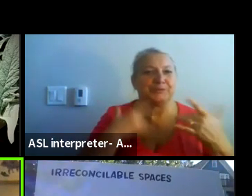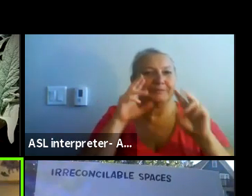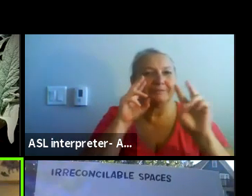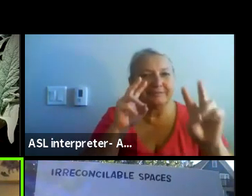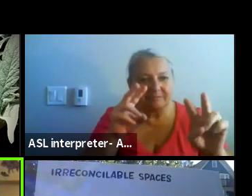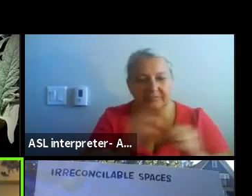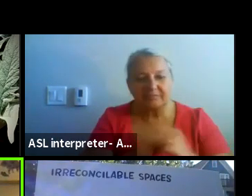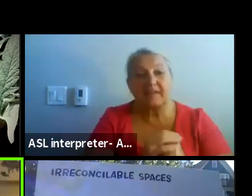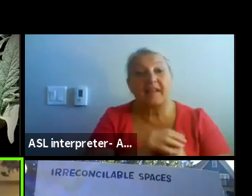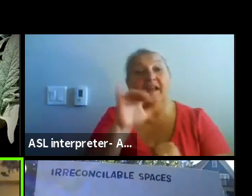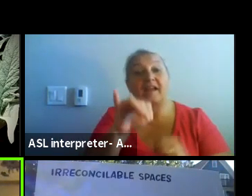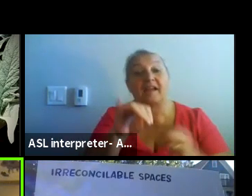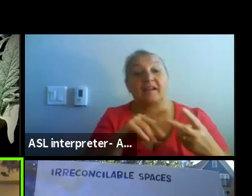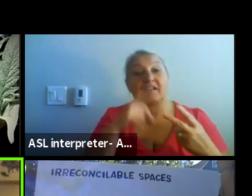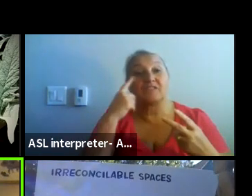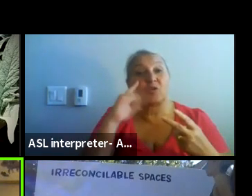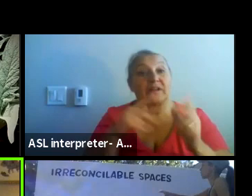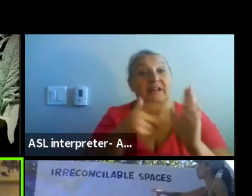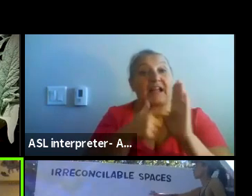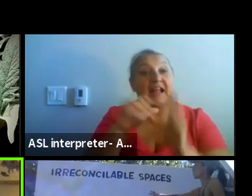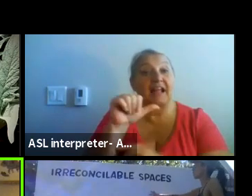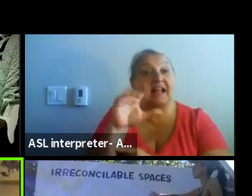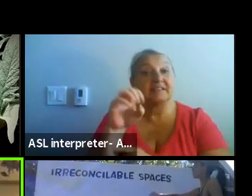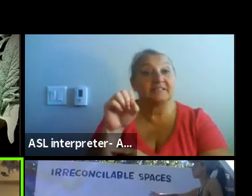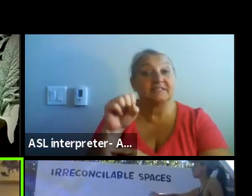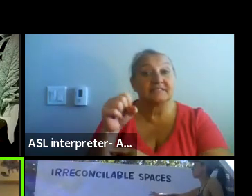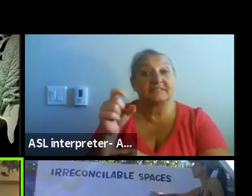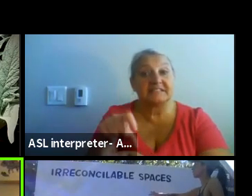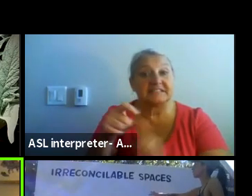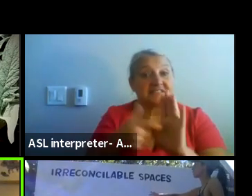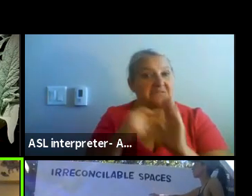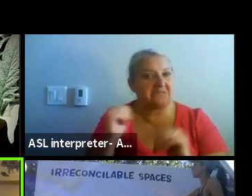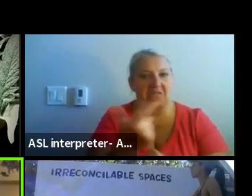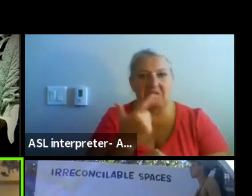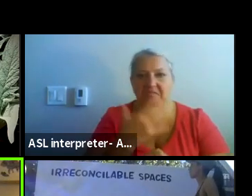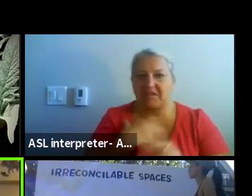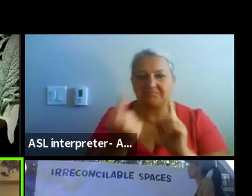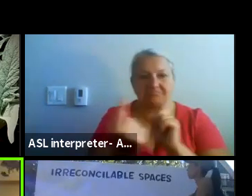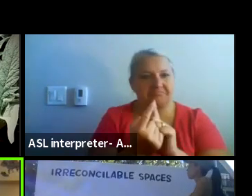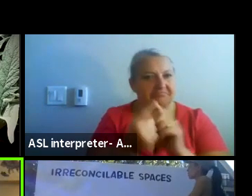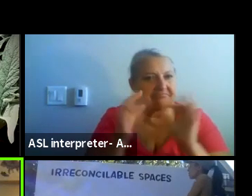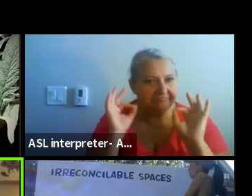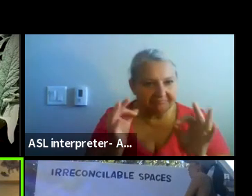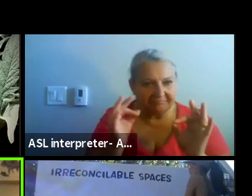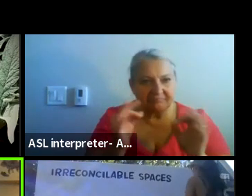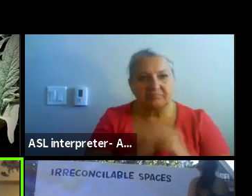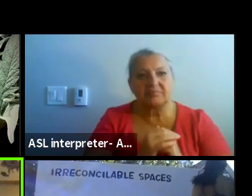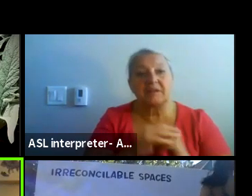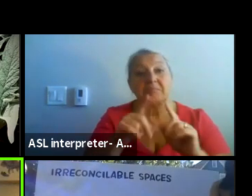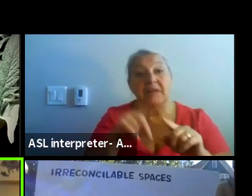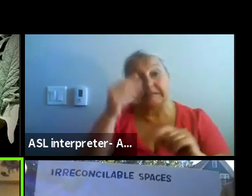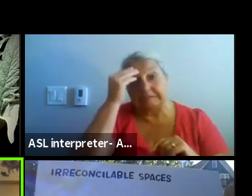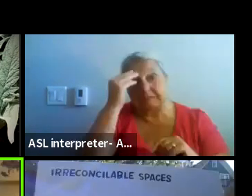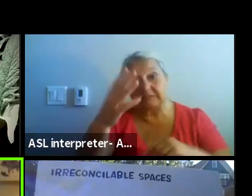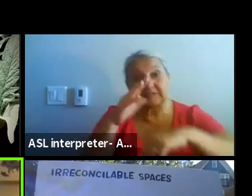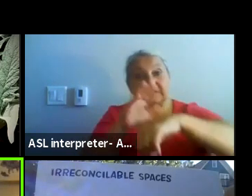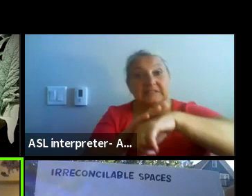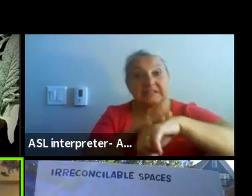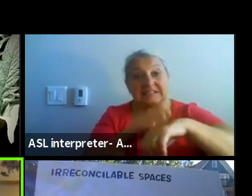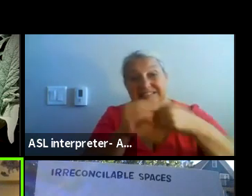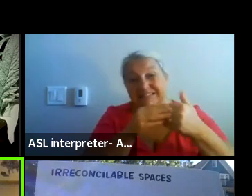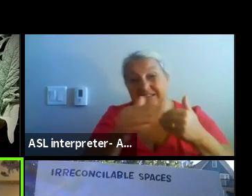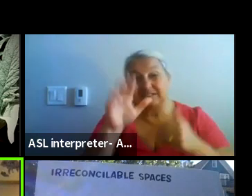In regards to access needs, all of mine are currently being met. However, within the next 30 minutes